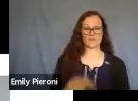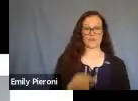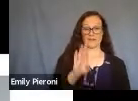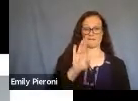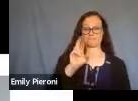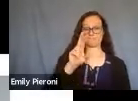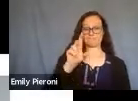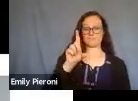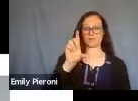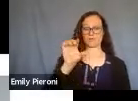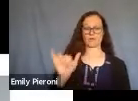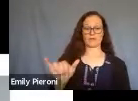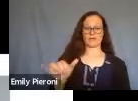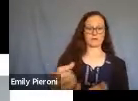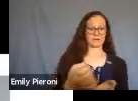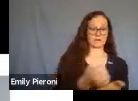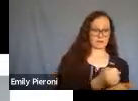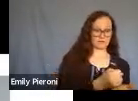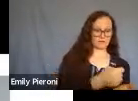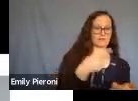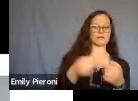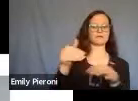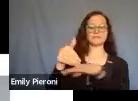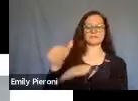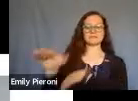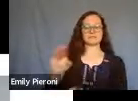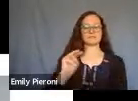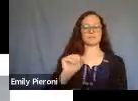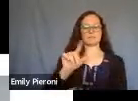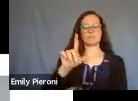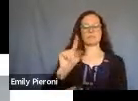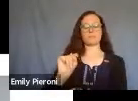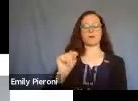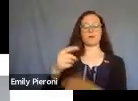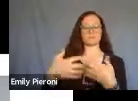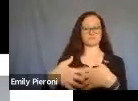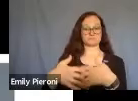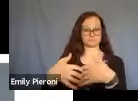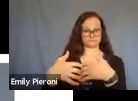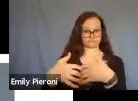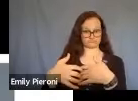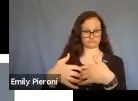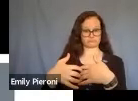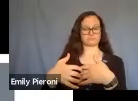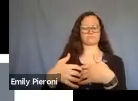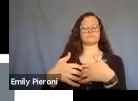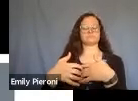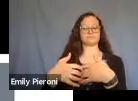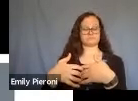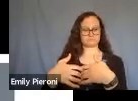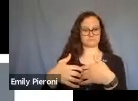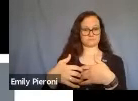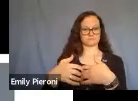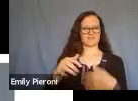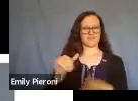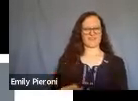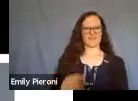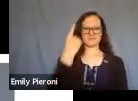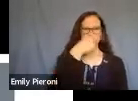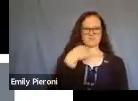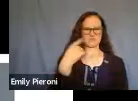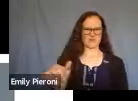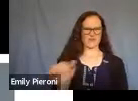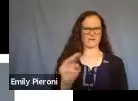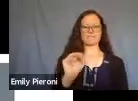a malting facility in the Alamosa area, and this is what a malting facility looks